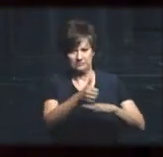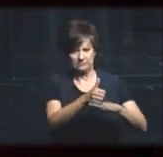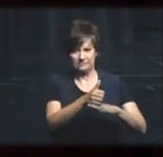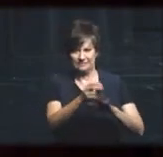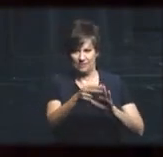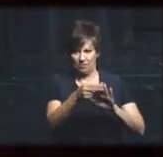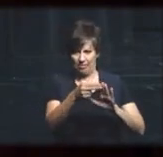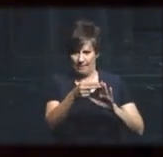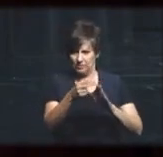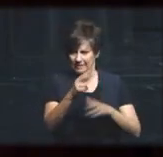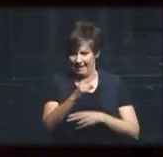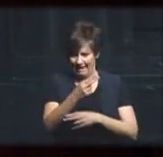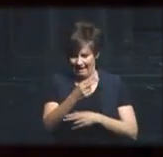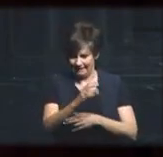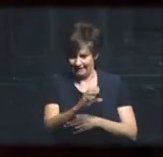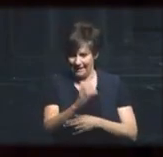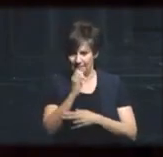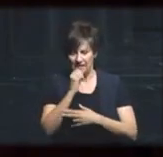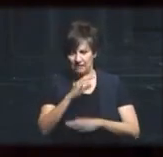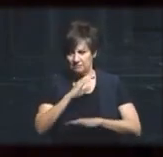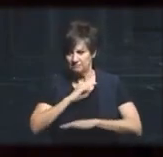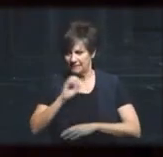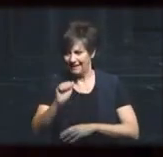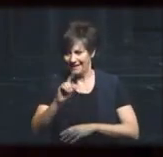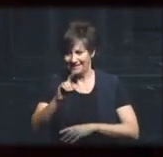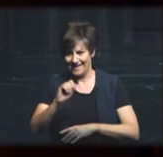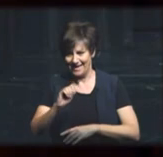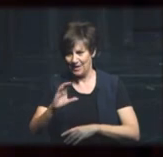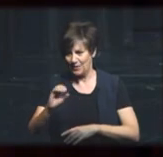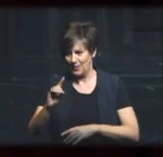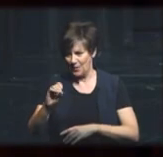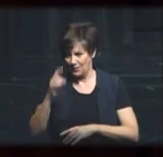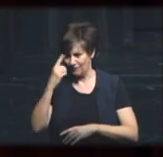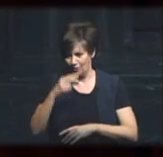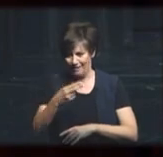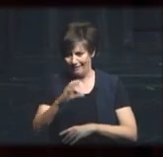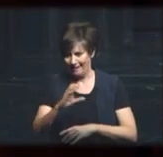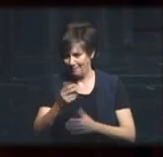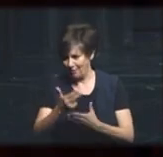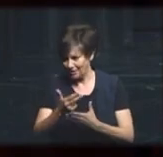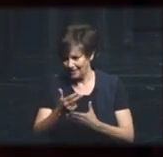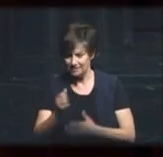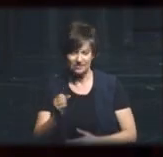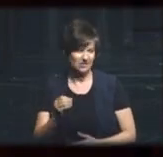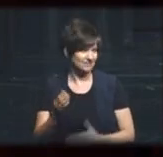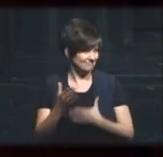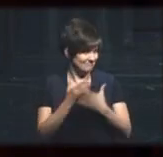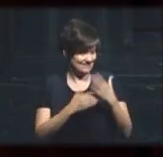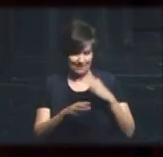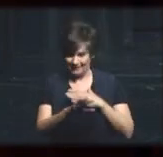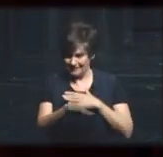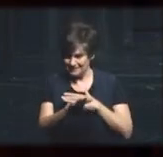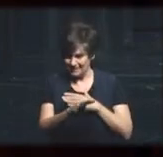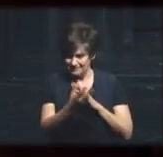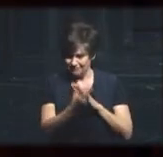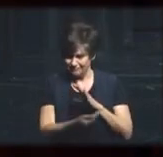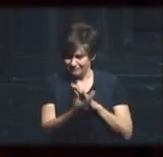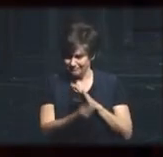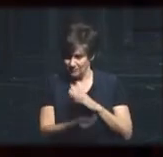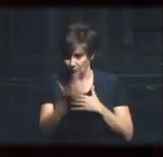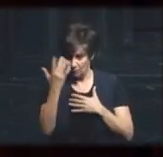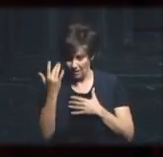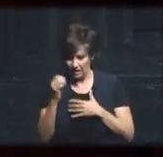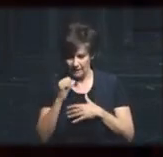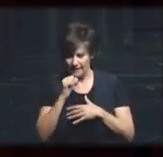handicap spaces that did not meet ADA code for handicap parking. So some of the spaces that went away because